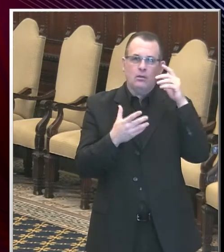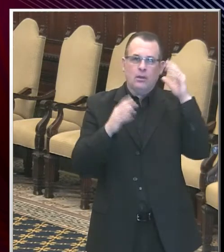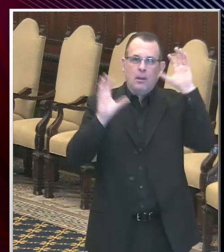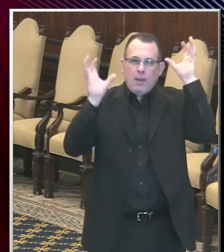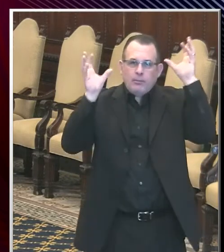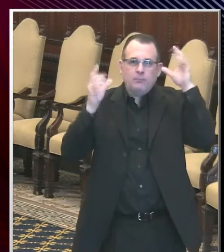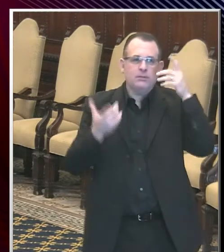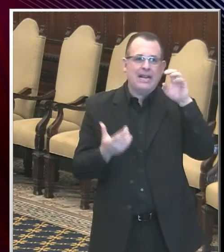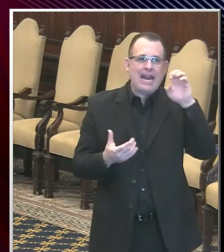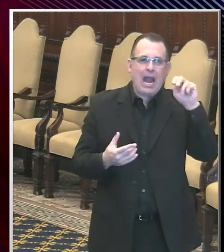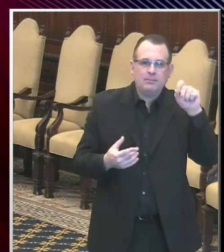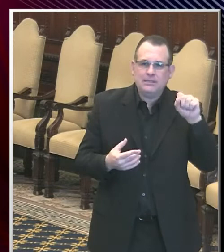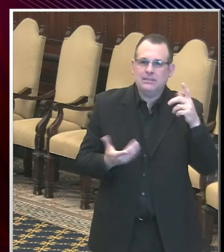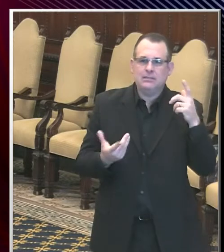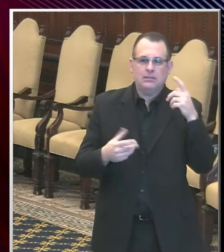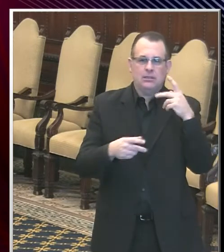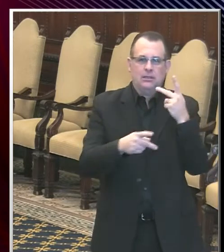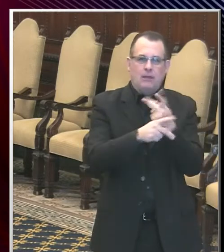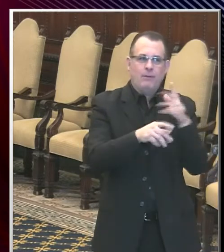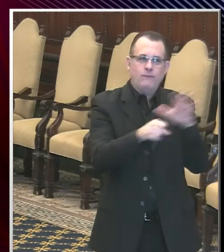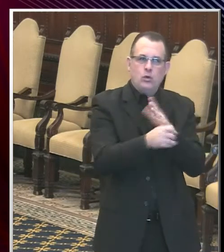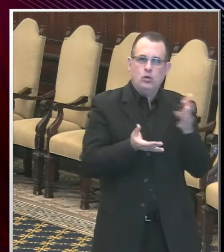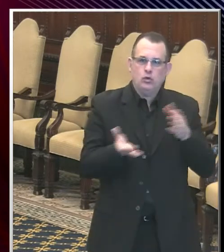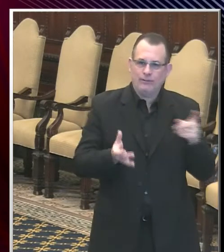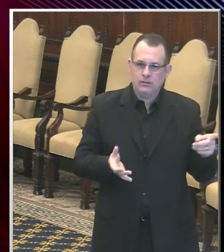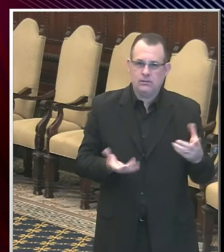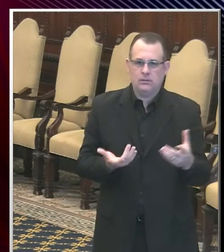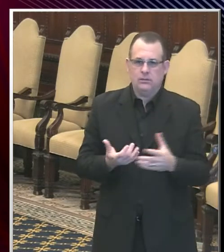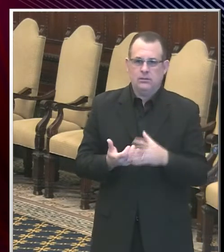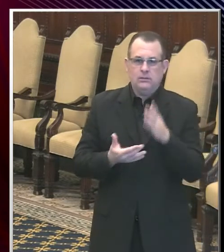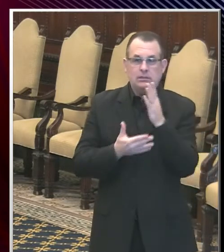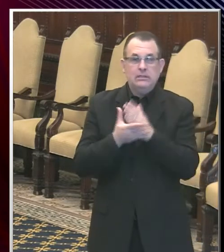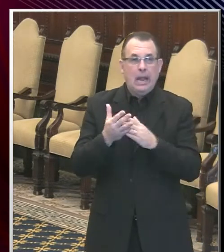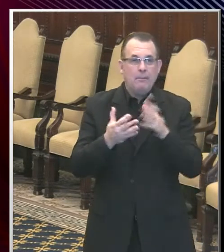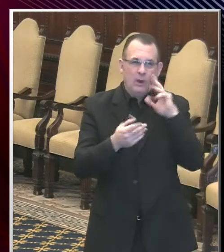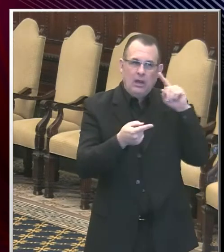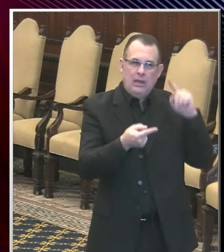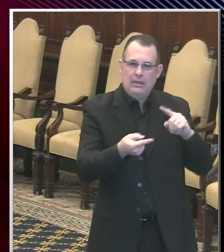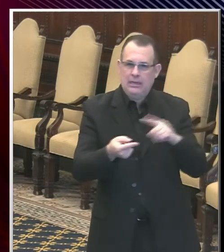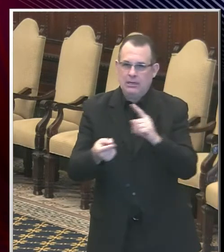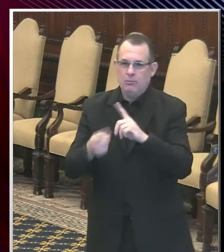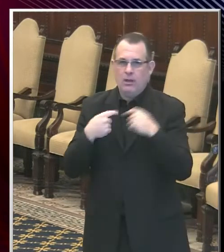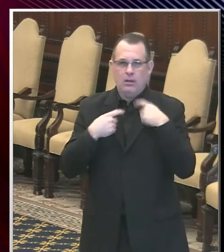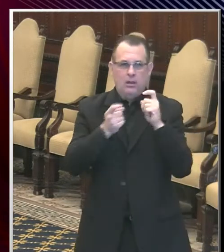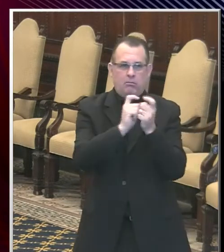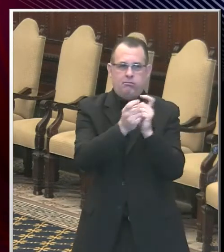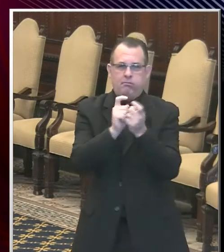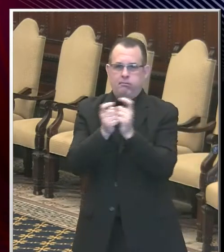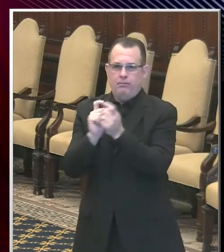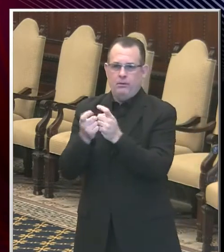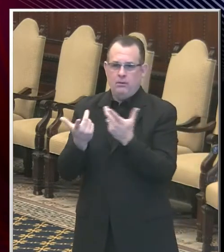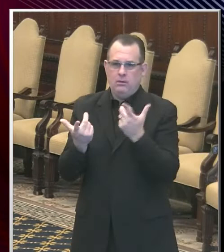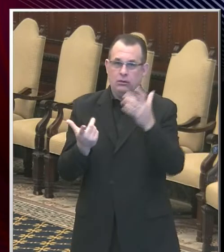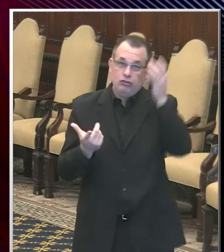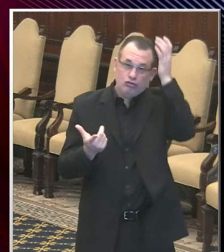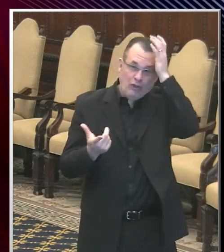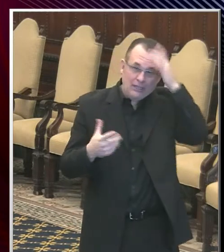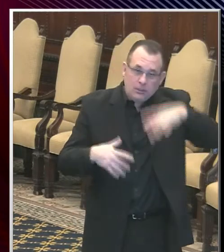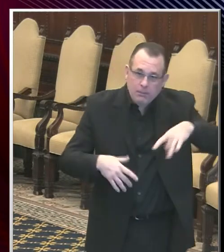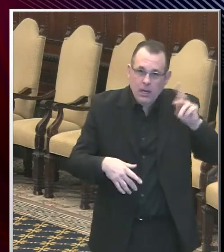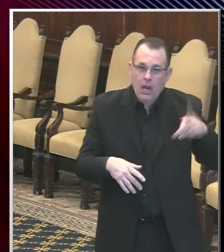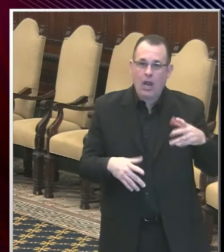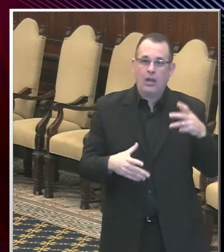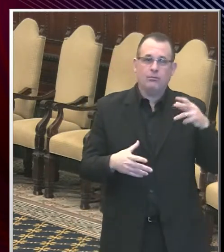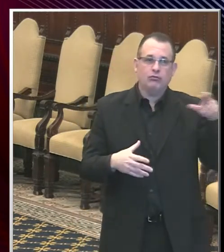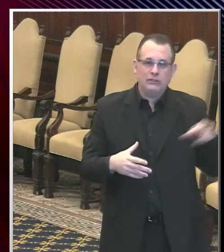and they'll all be full service. So there'll be some reductions or some adjustments when it comes to things like trash pickup and recycling. We'll see